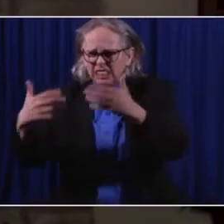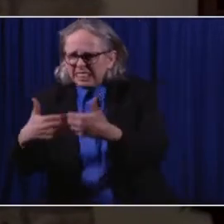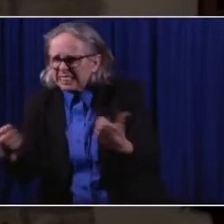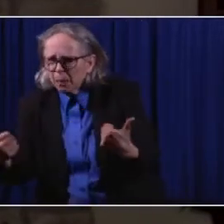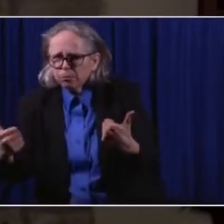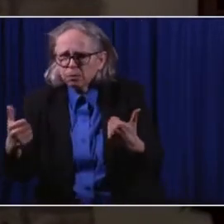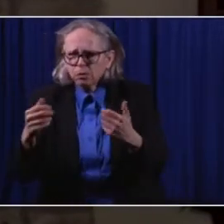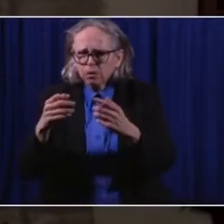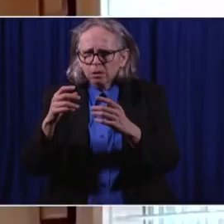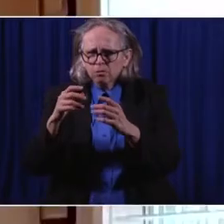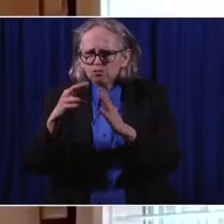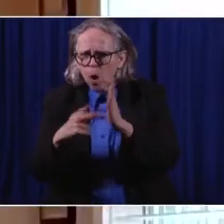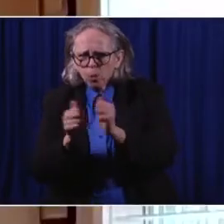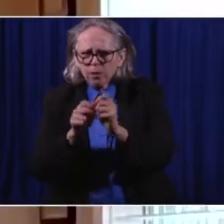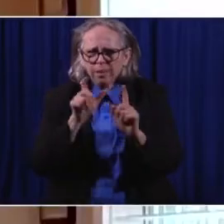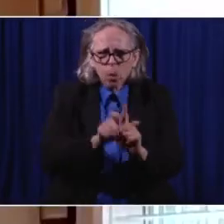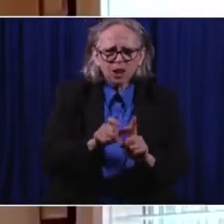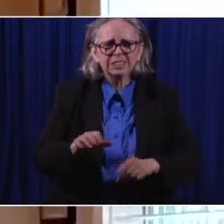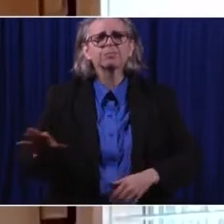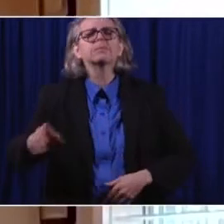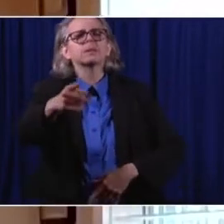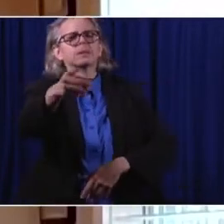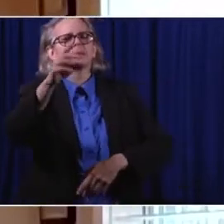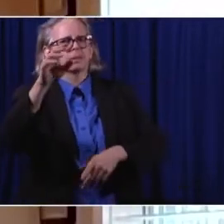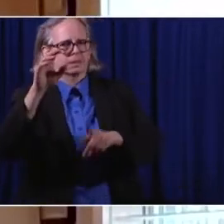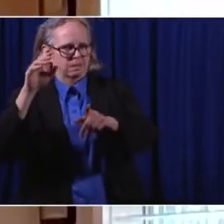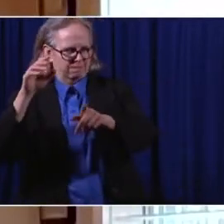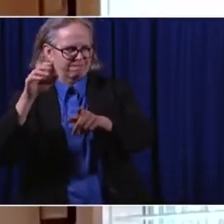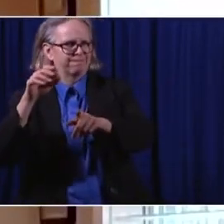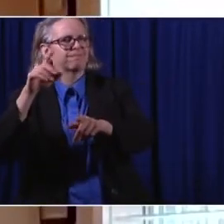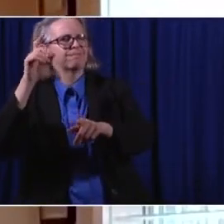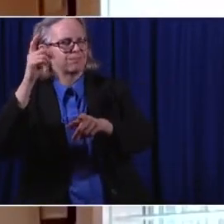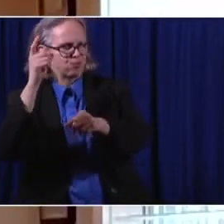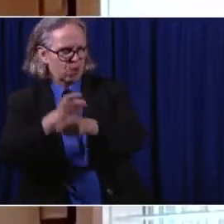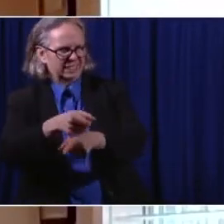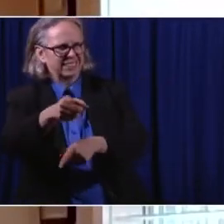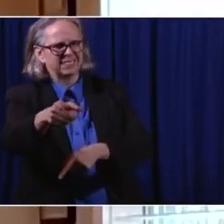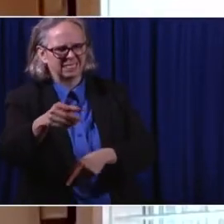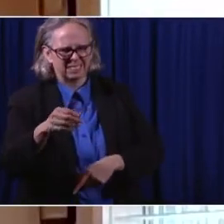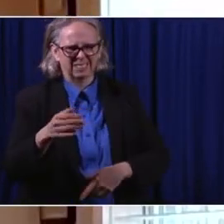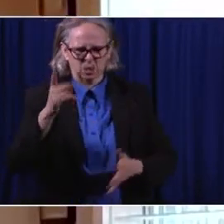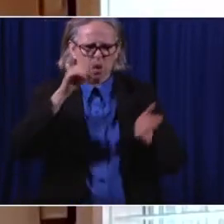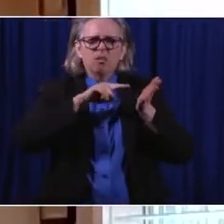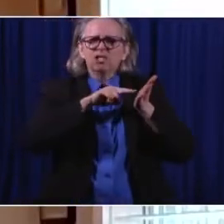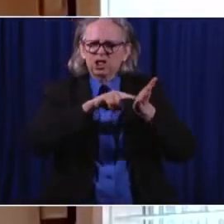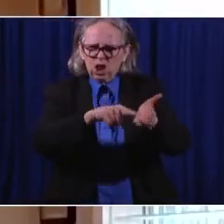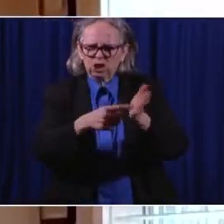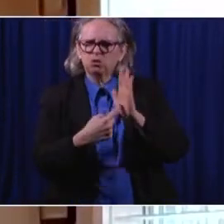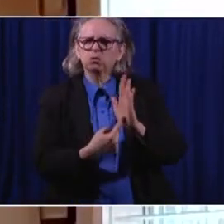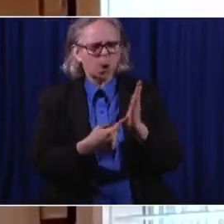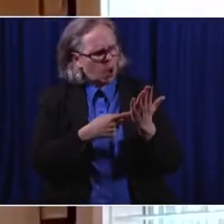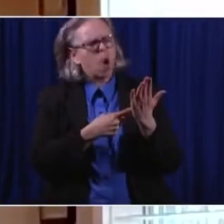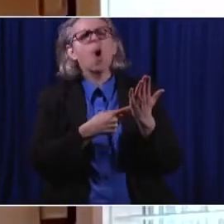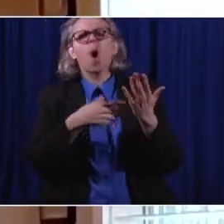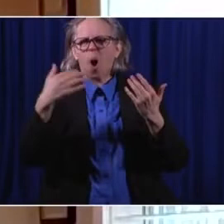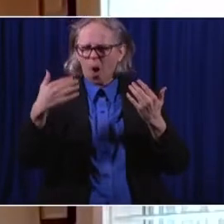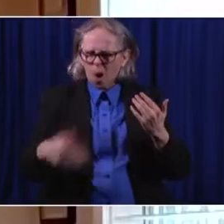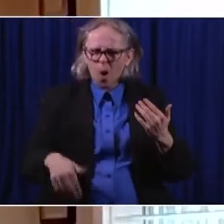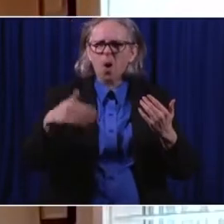correct, Governor. The research that I summarized really points to the safety of the